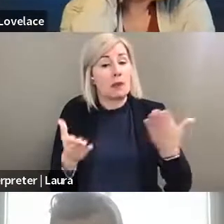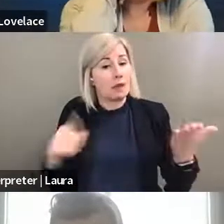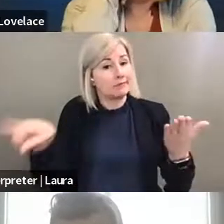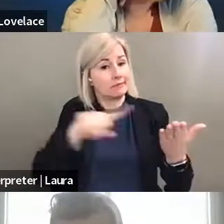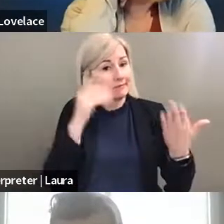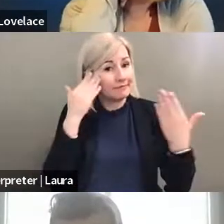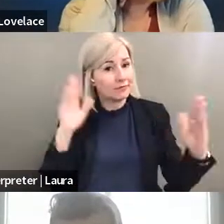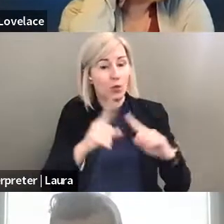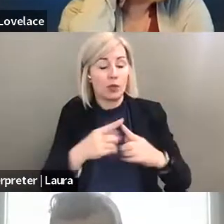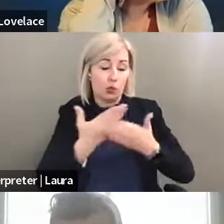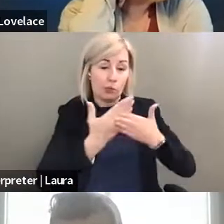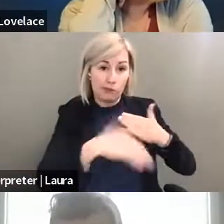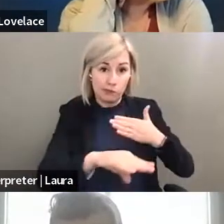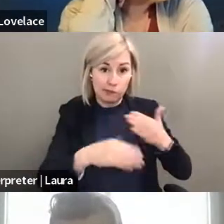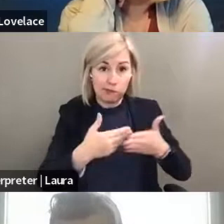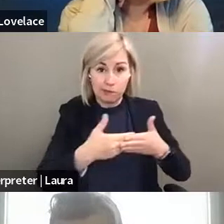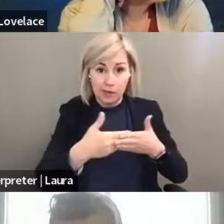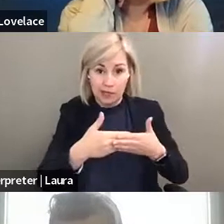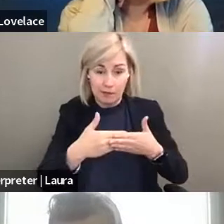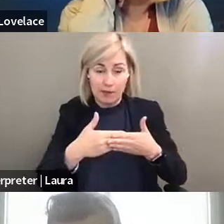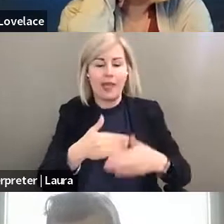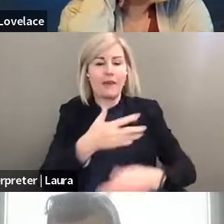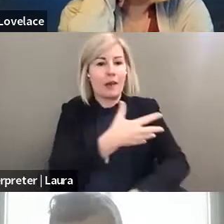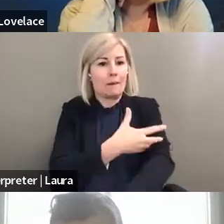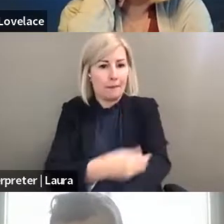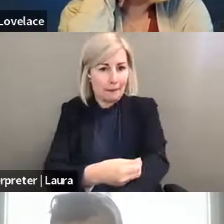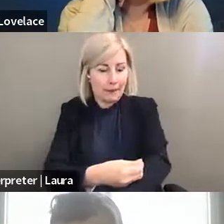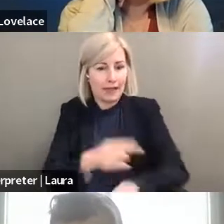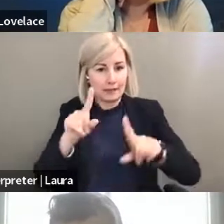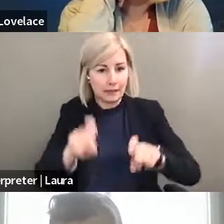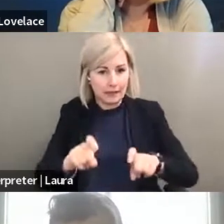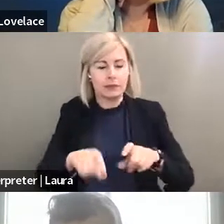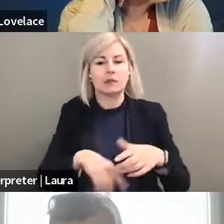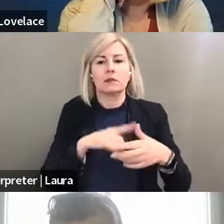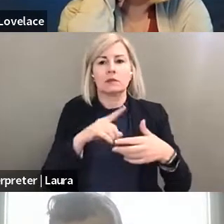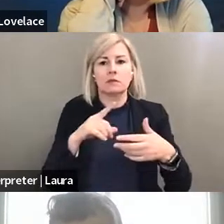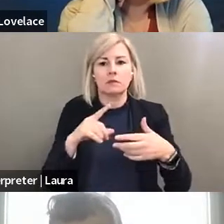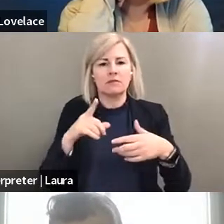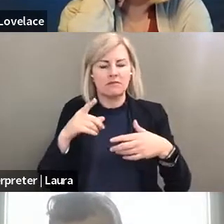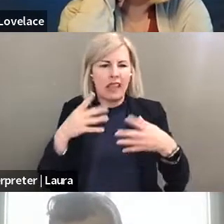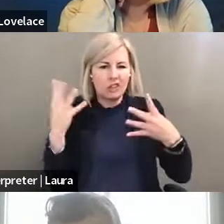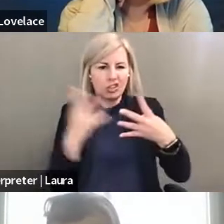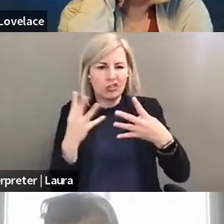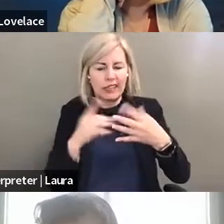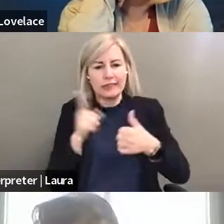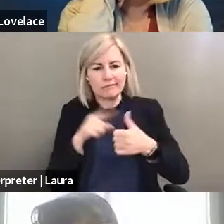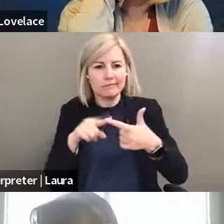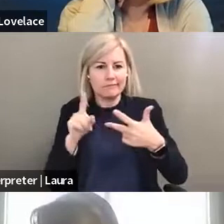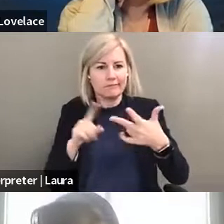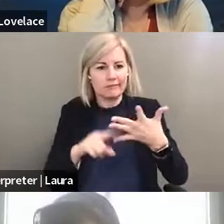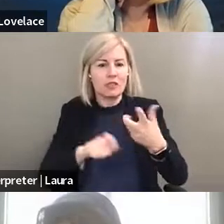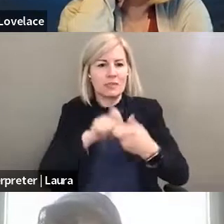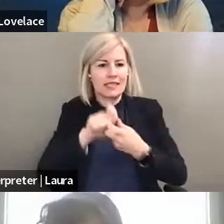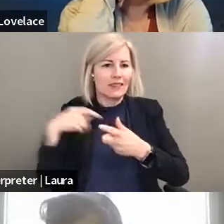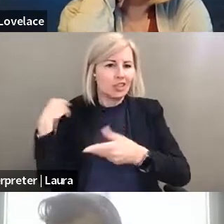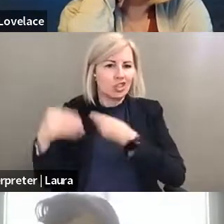when you have a baby, they get a blood test and they go through a panel of screenings for various genetic